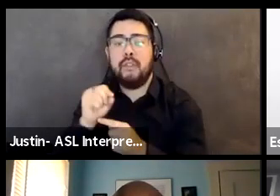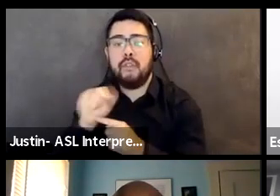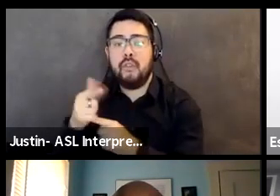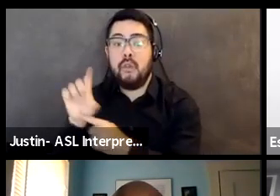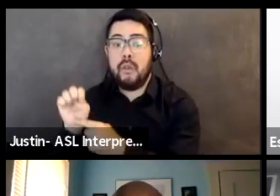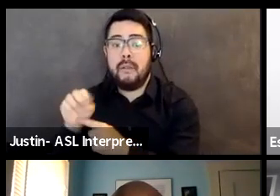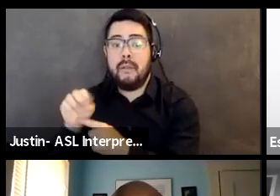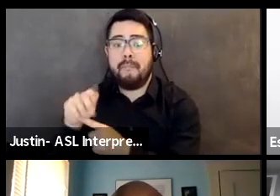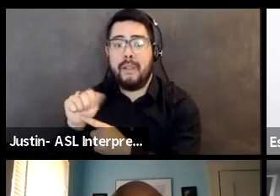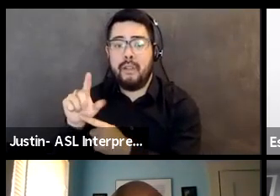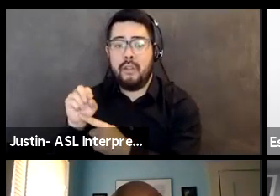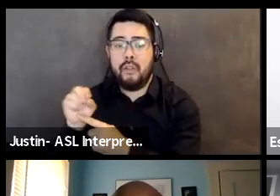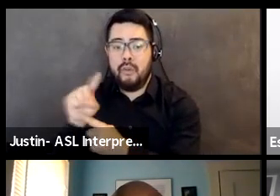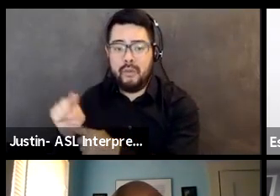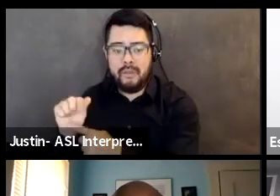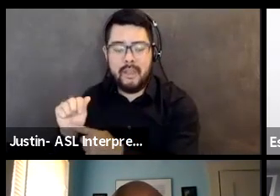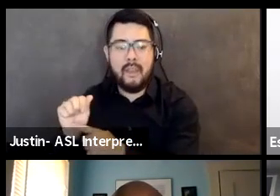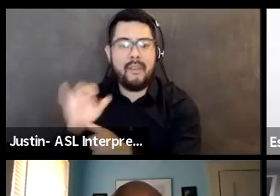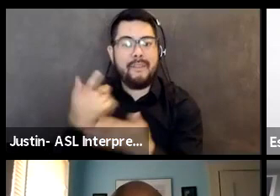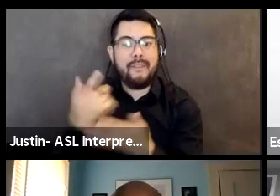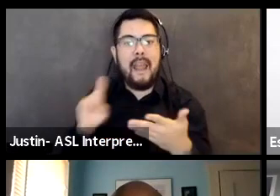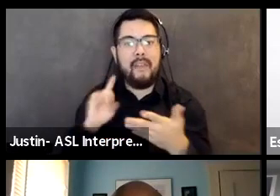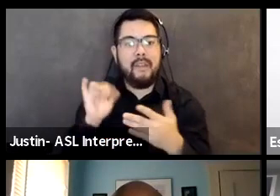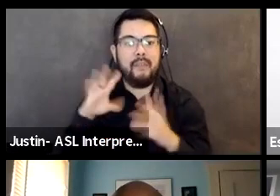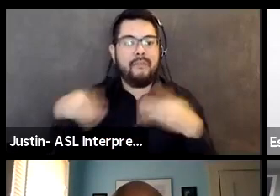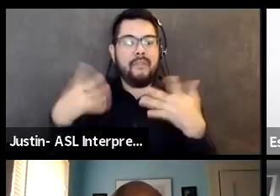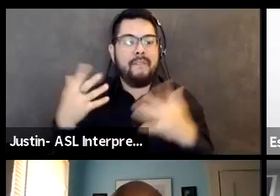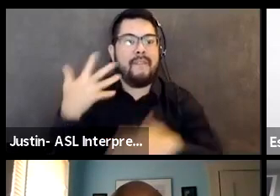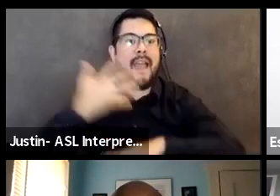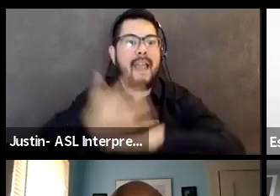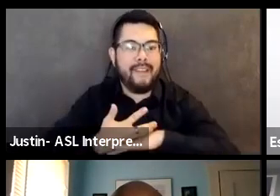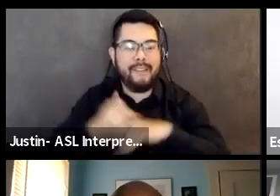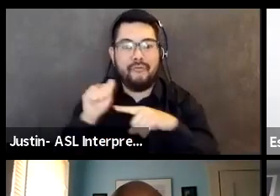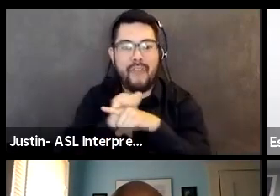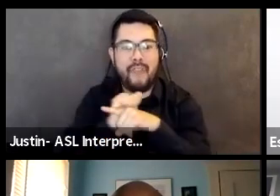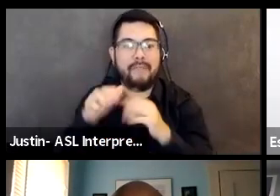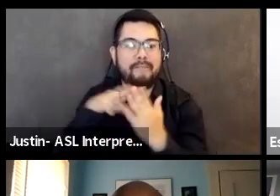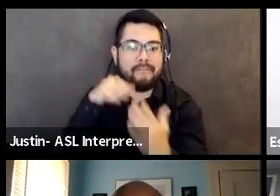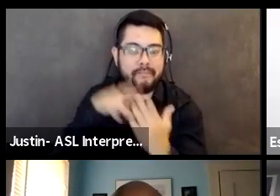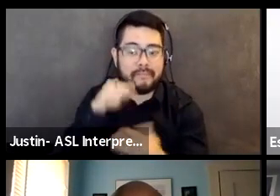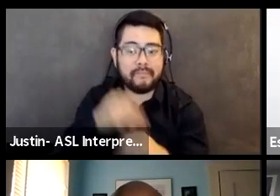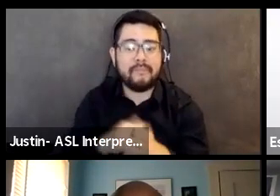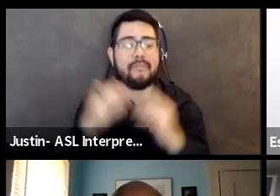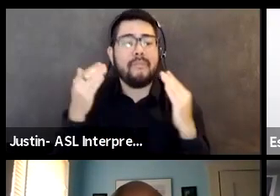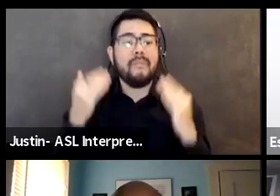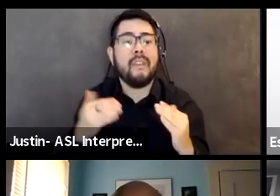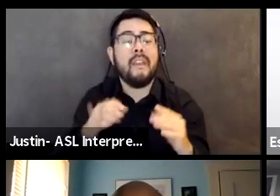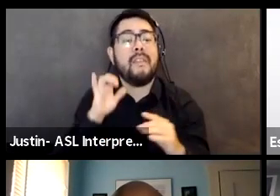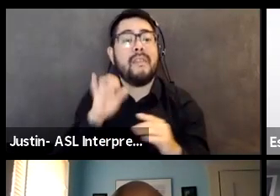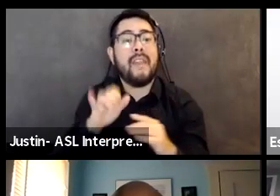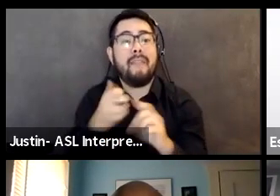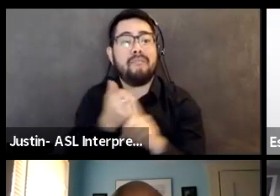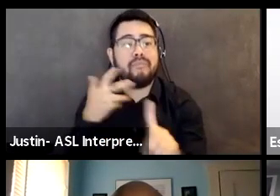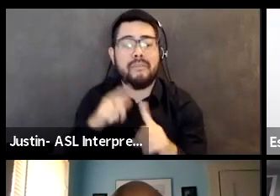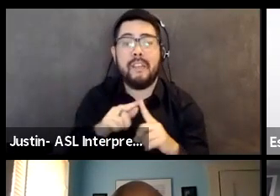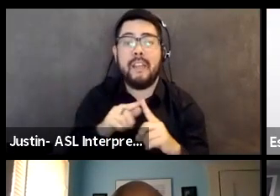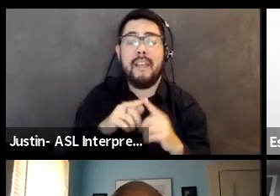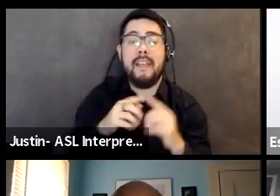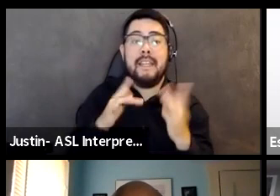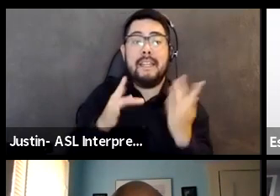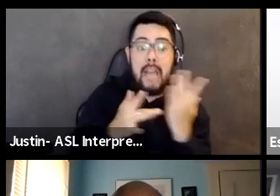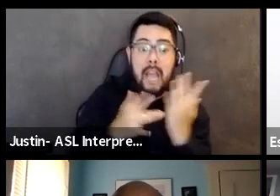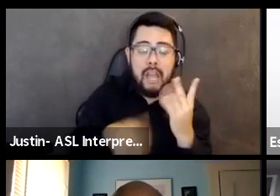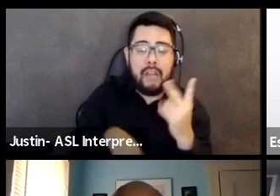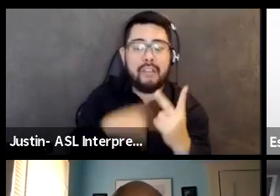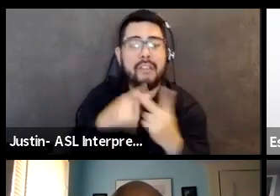professional development focused on remote learning sessions explored instructional technology distance learning and